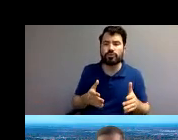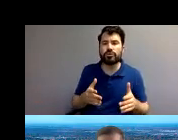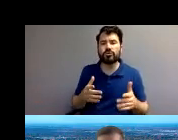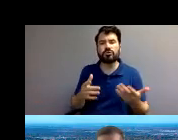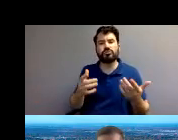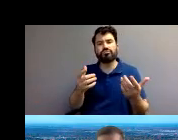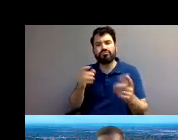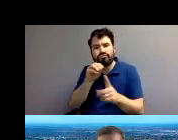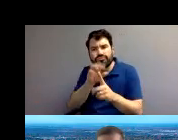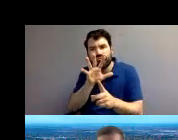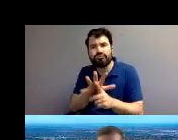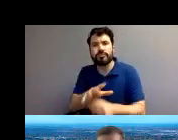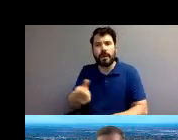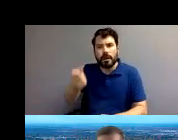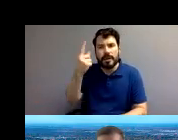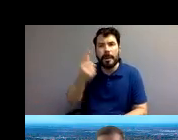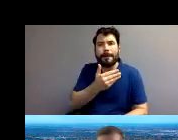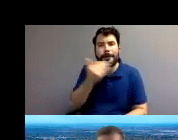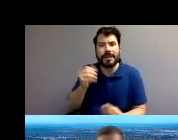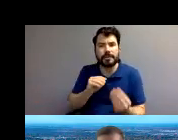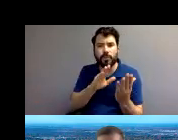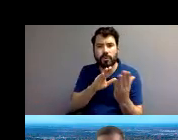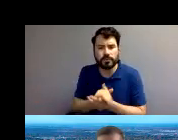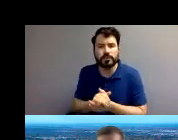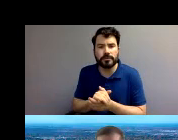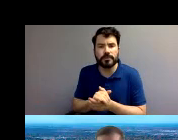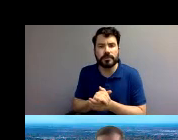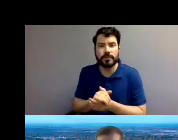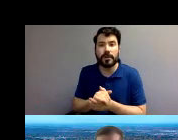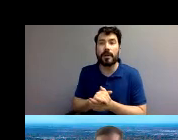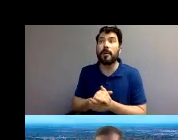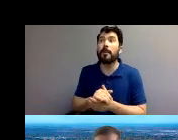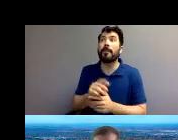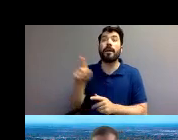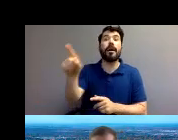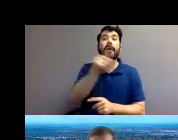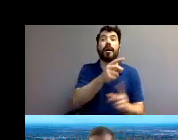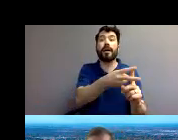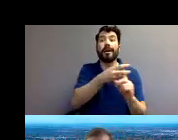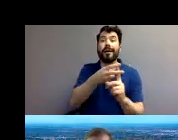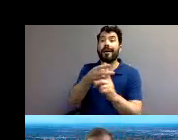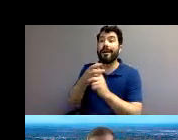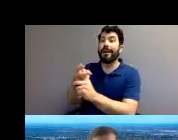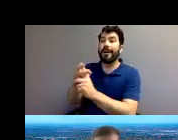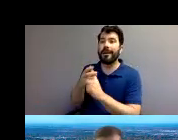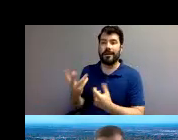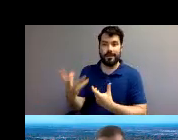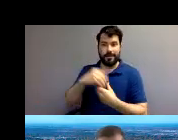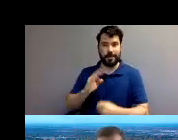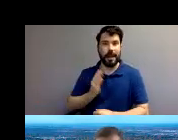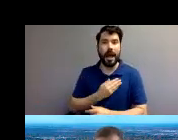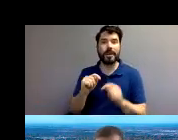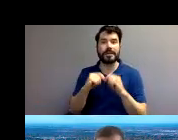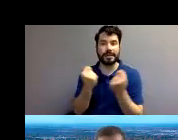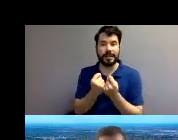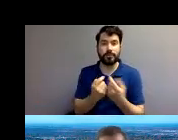best practices. As we continue to recruit others to our team to work with us, current and future job